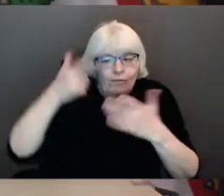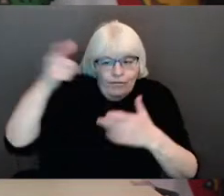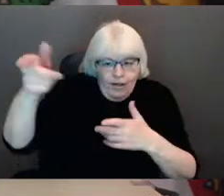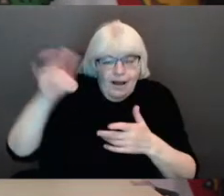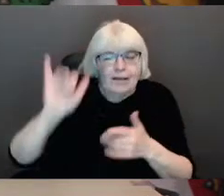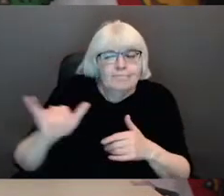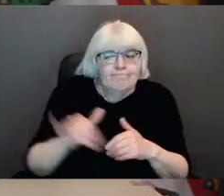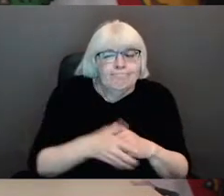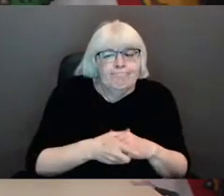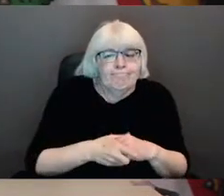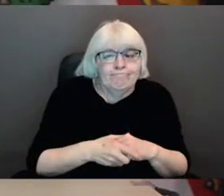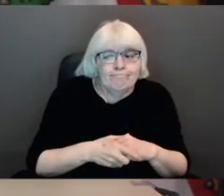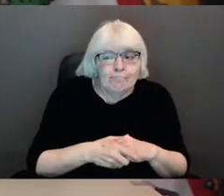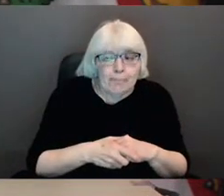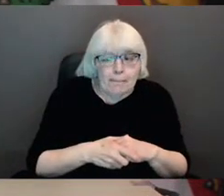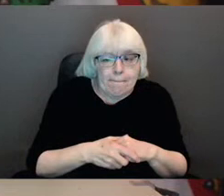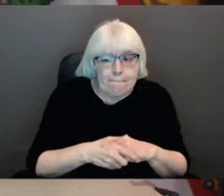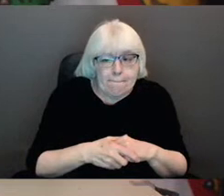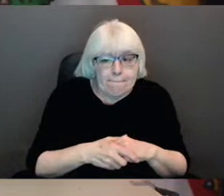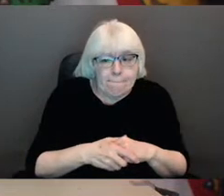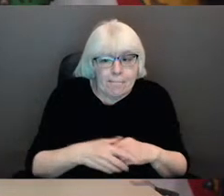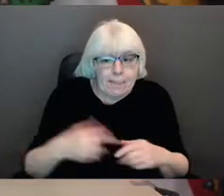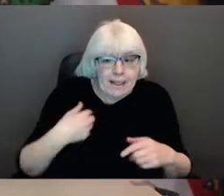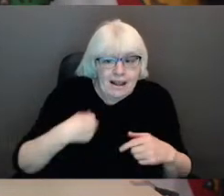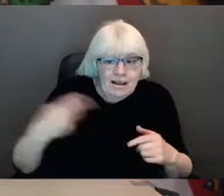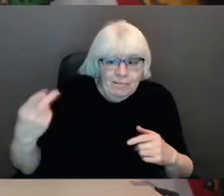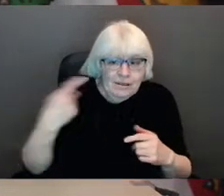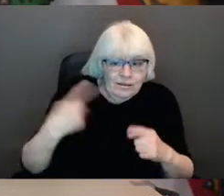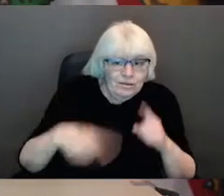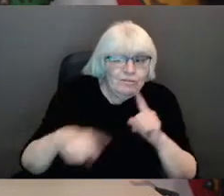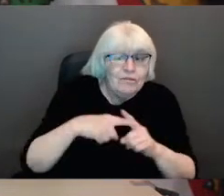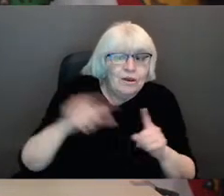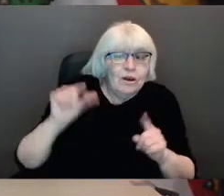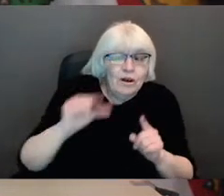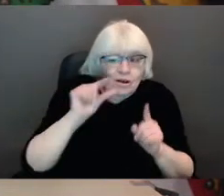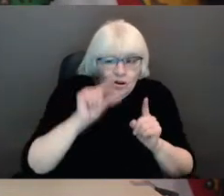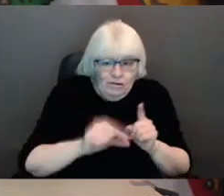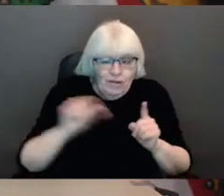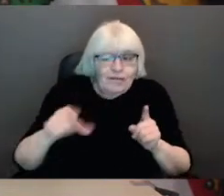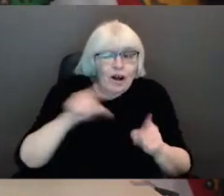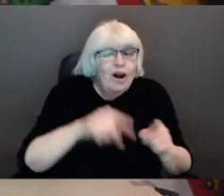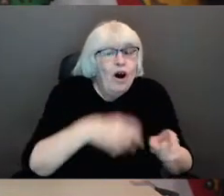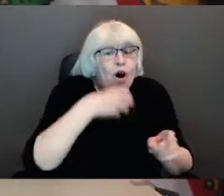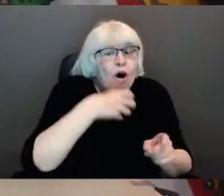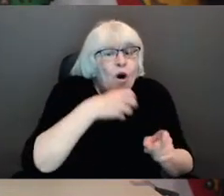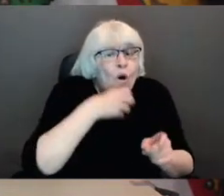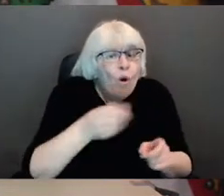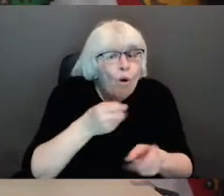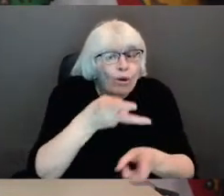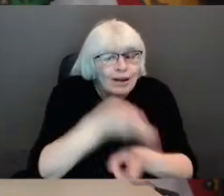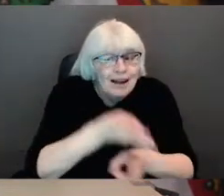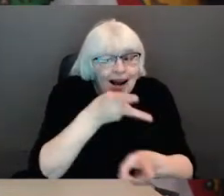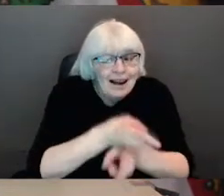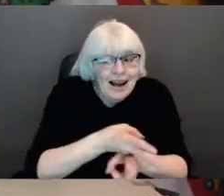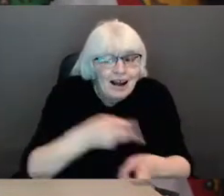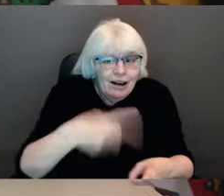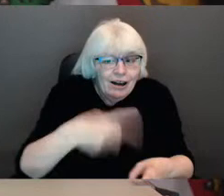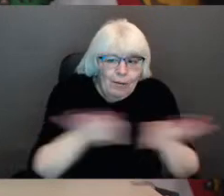with our long-term care providers to ensure individuals in our long-term care facilities are kept safe during this wave of